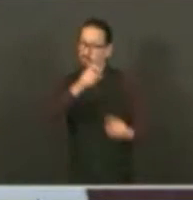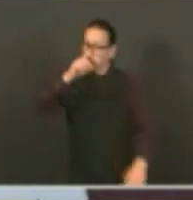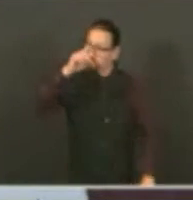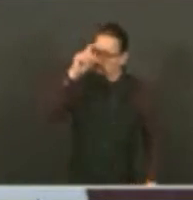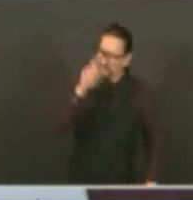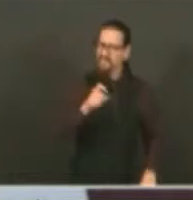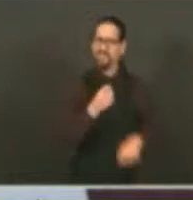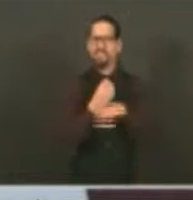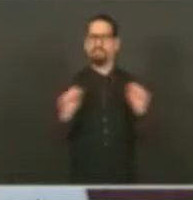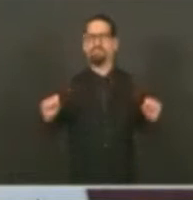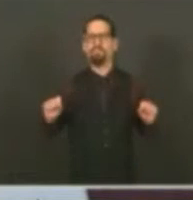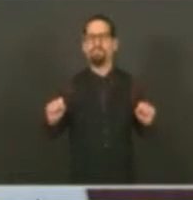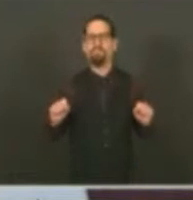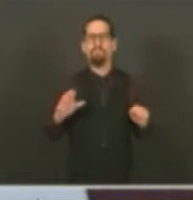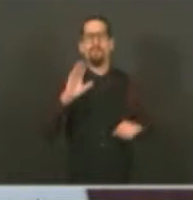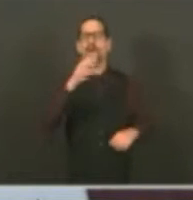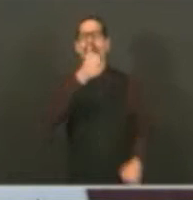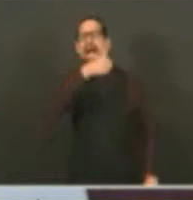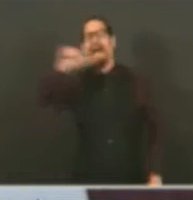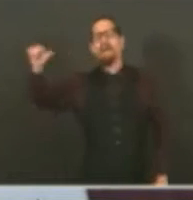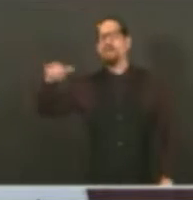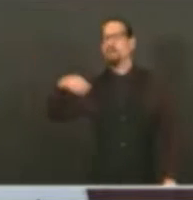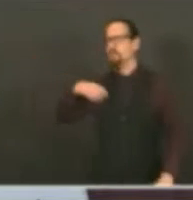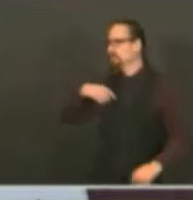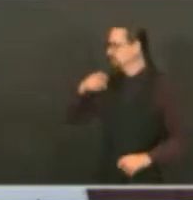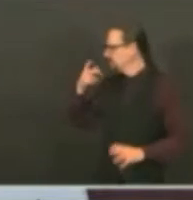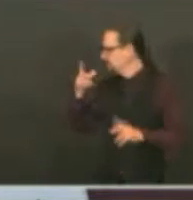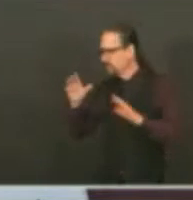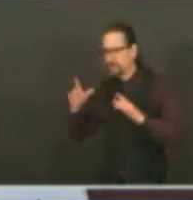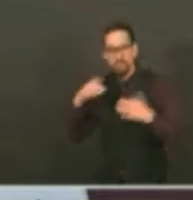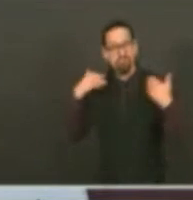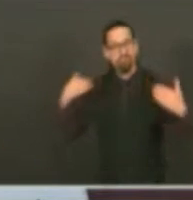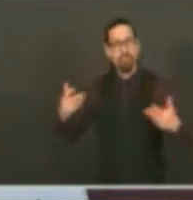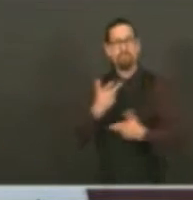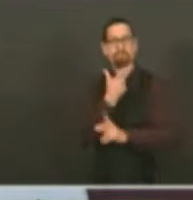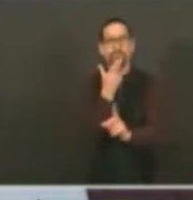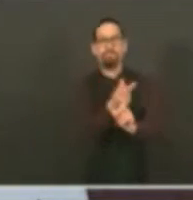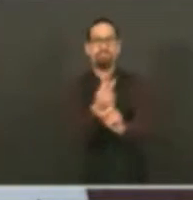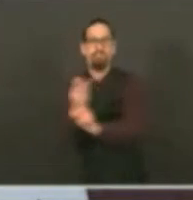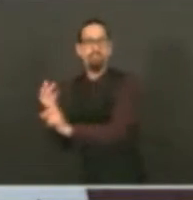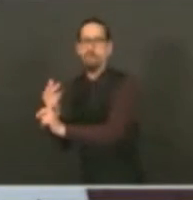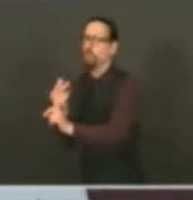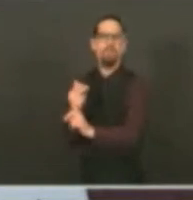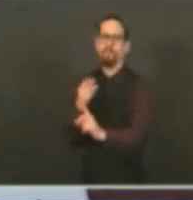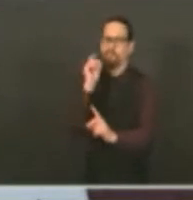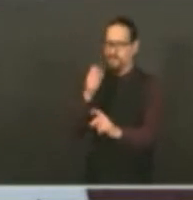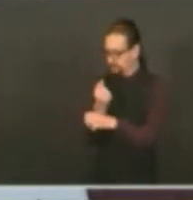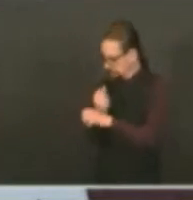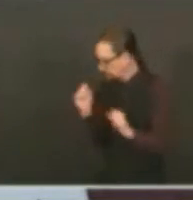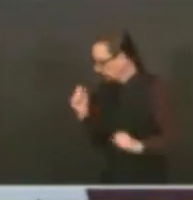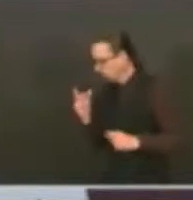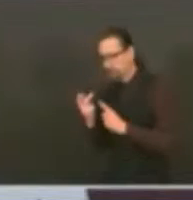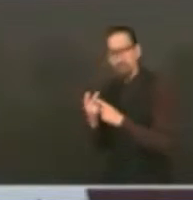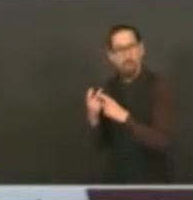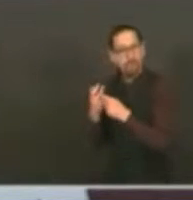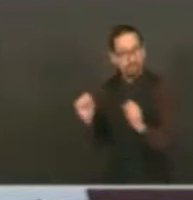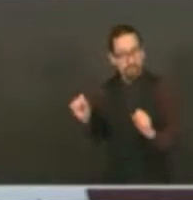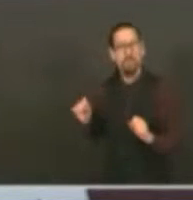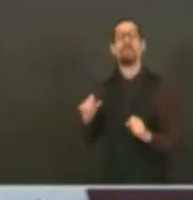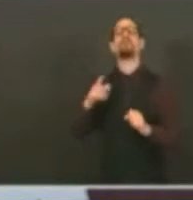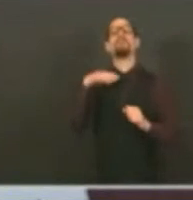that, and we'll talk a little bit more about that in a second. Second, we want to minimize disease, which means that we want the vaccine to prevent as